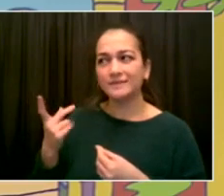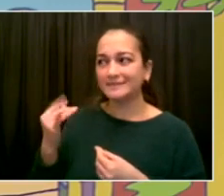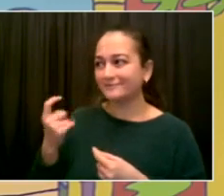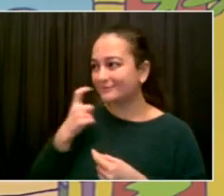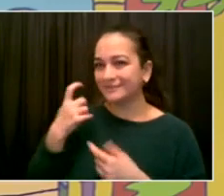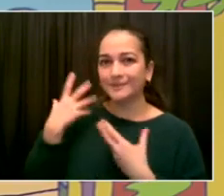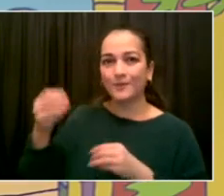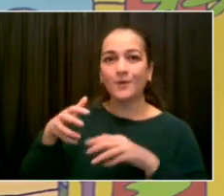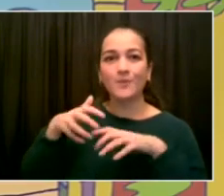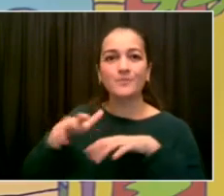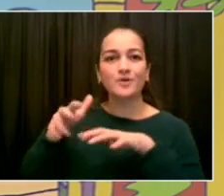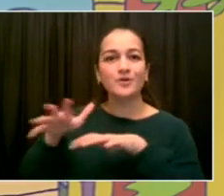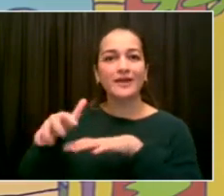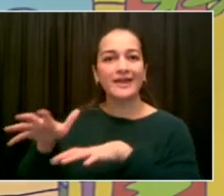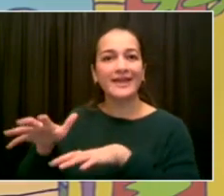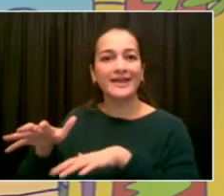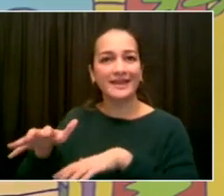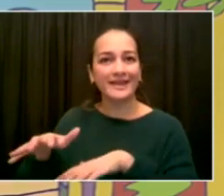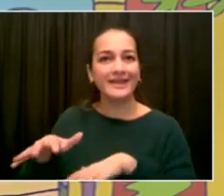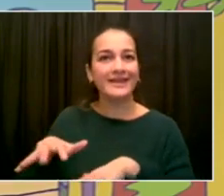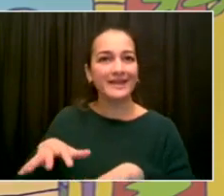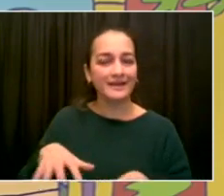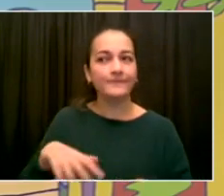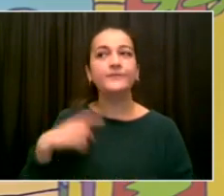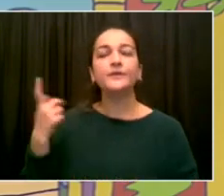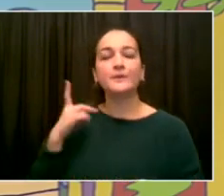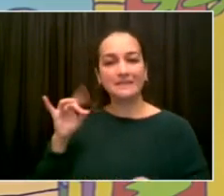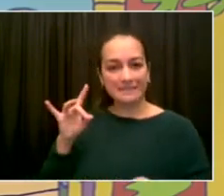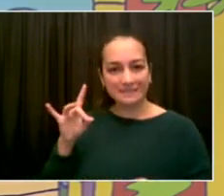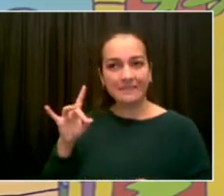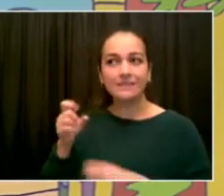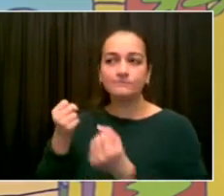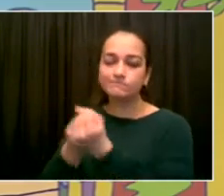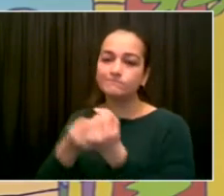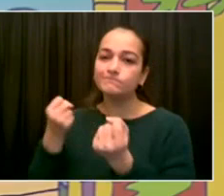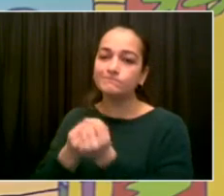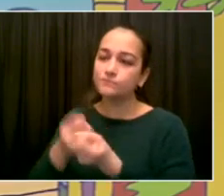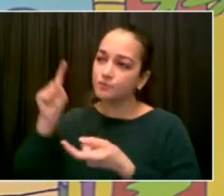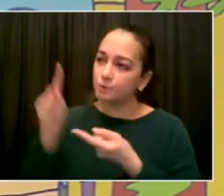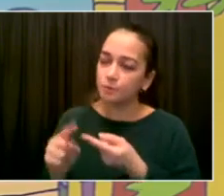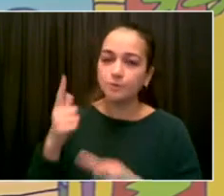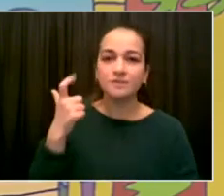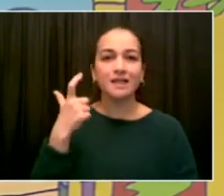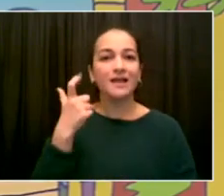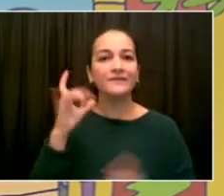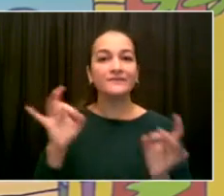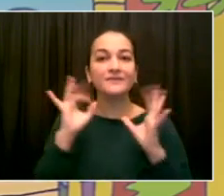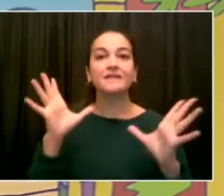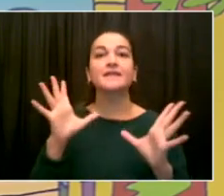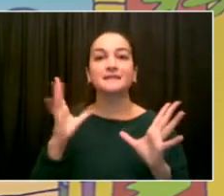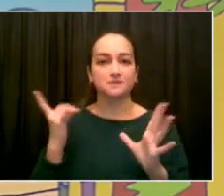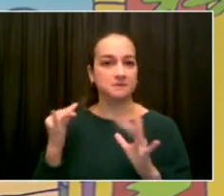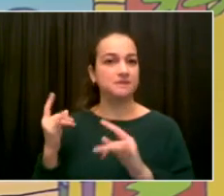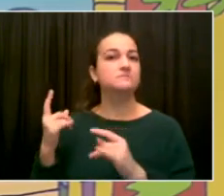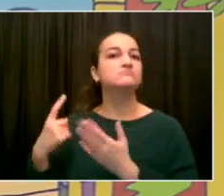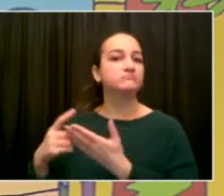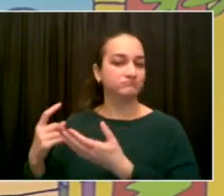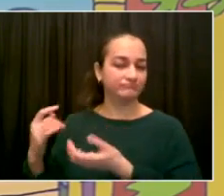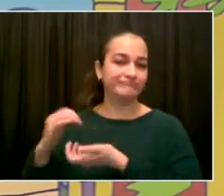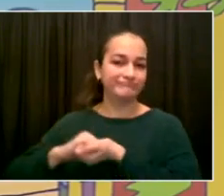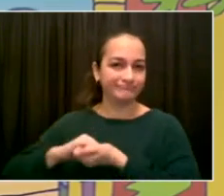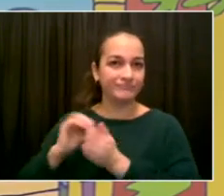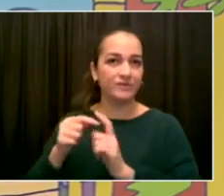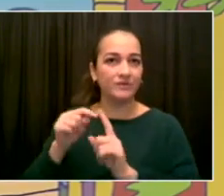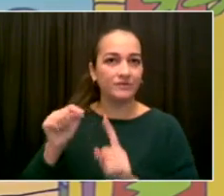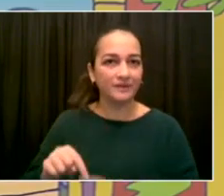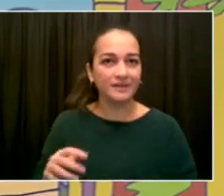he has been someone who has really remembered where he came from, given back to the community from his heart. I always